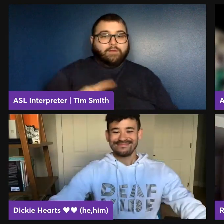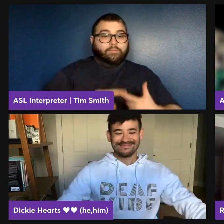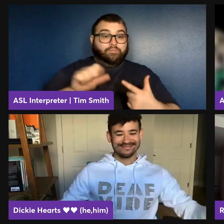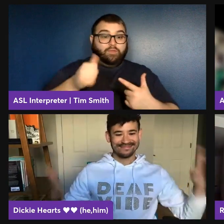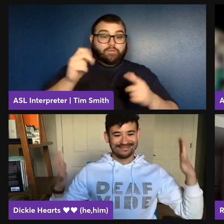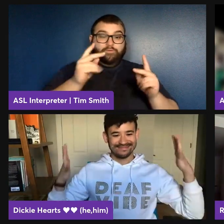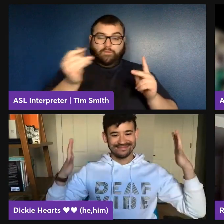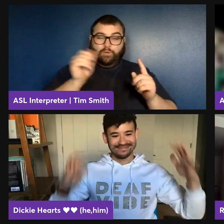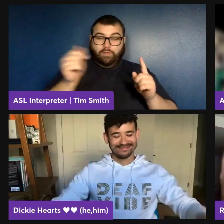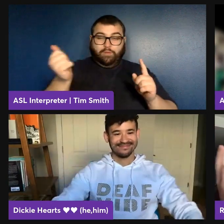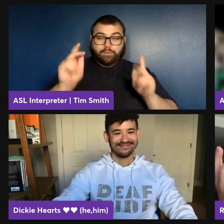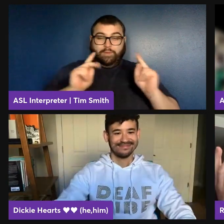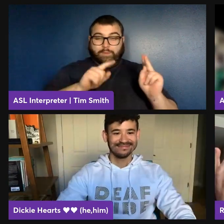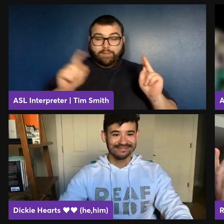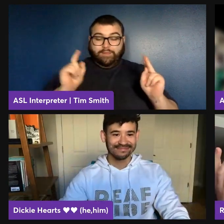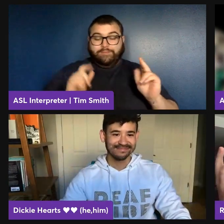together.